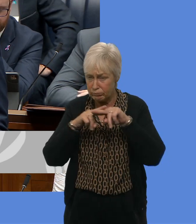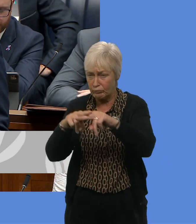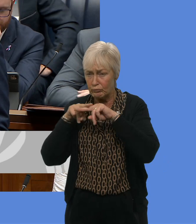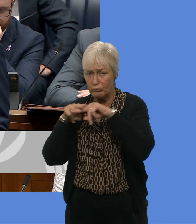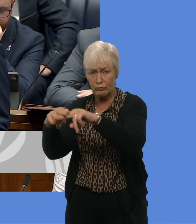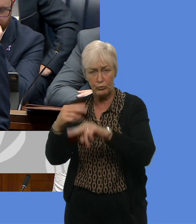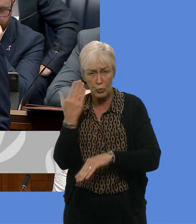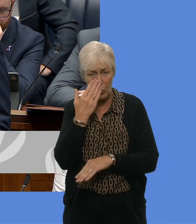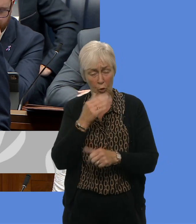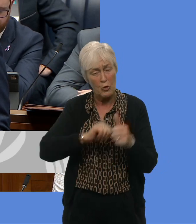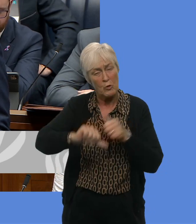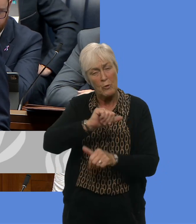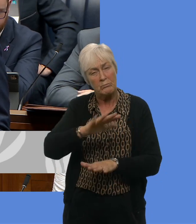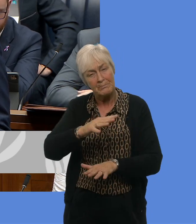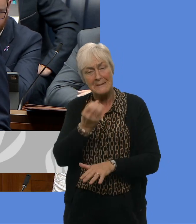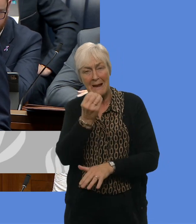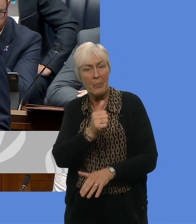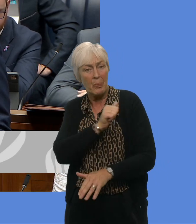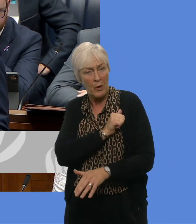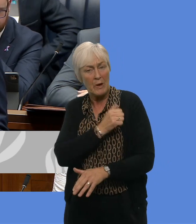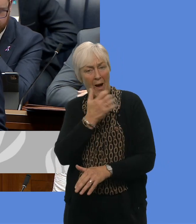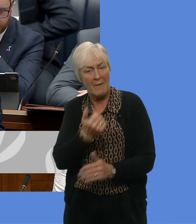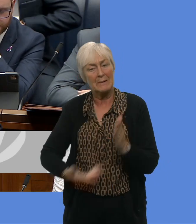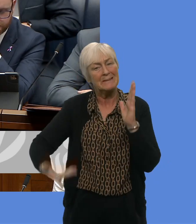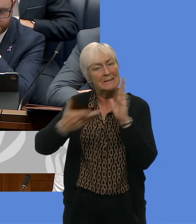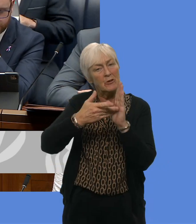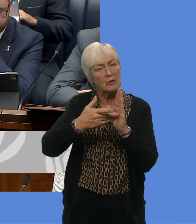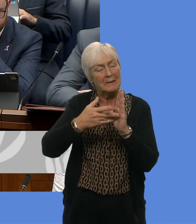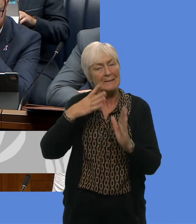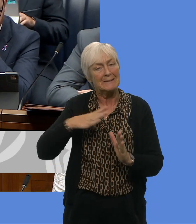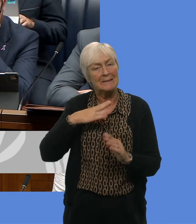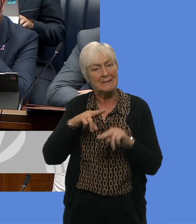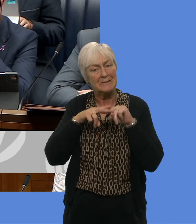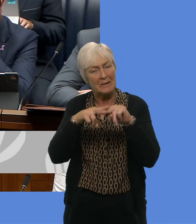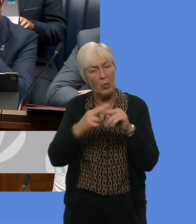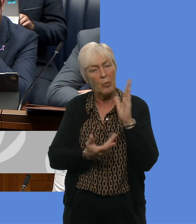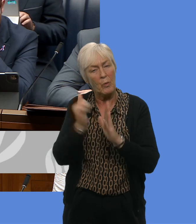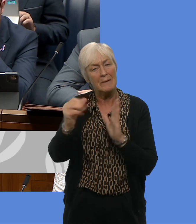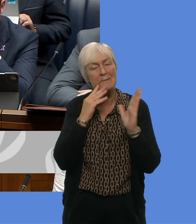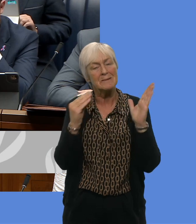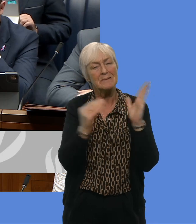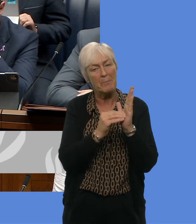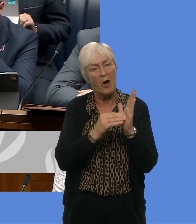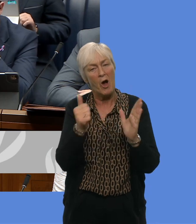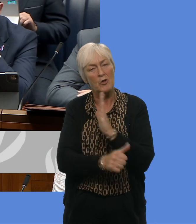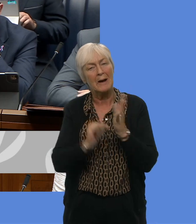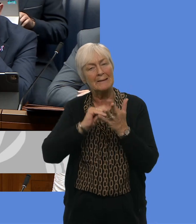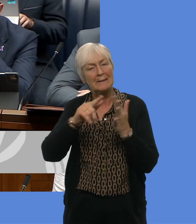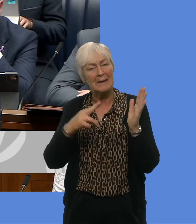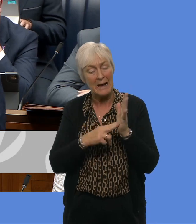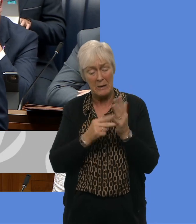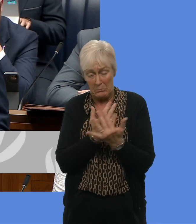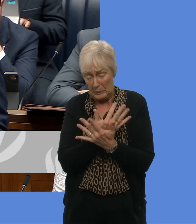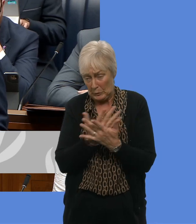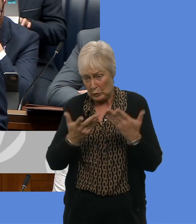which around 10,000 have an additional transport requirement detailed in their statement of special educational need. The number of children